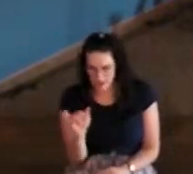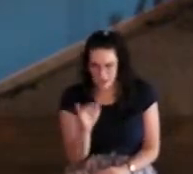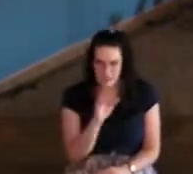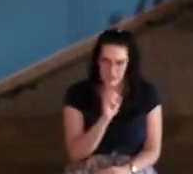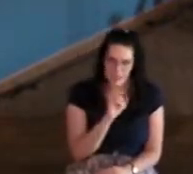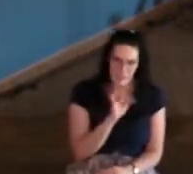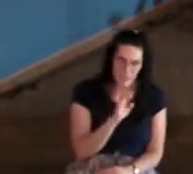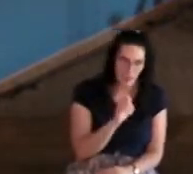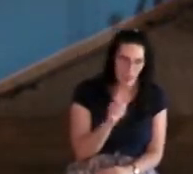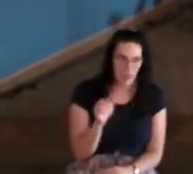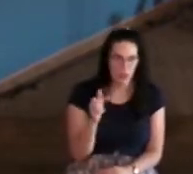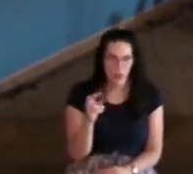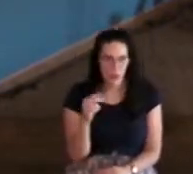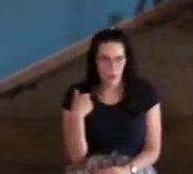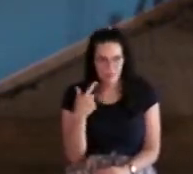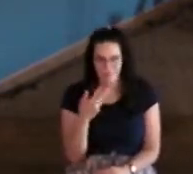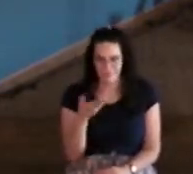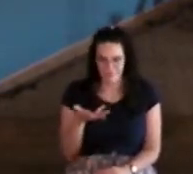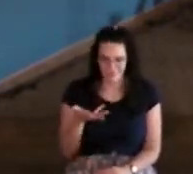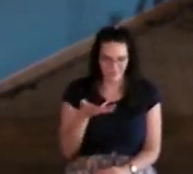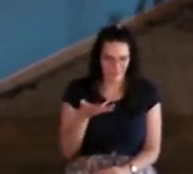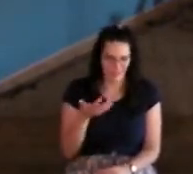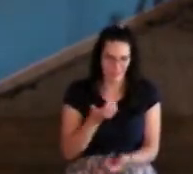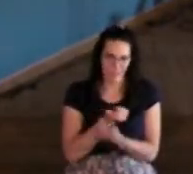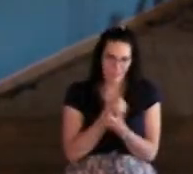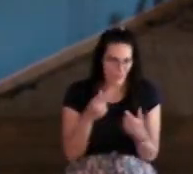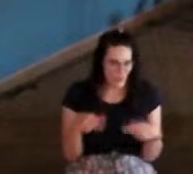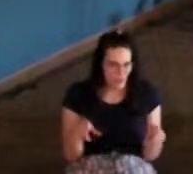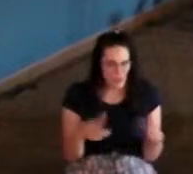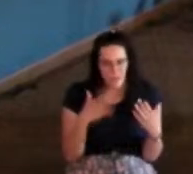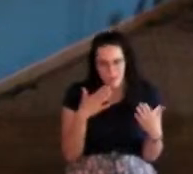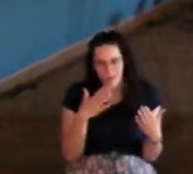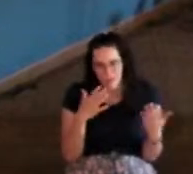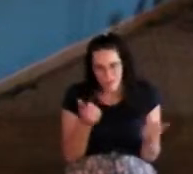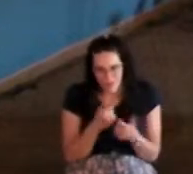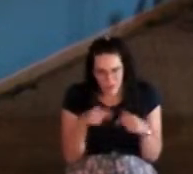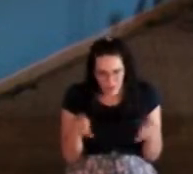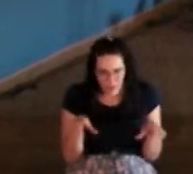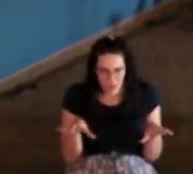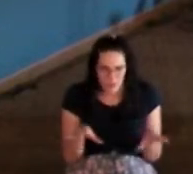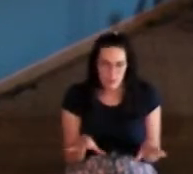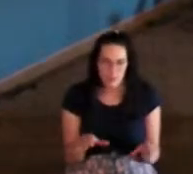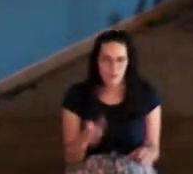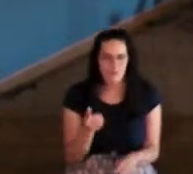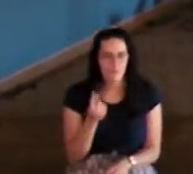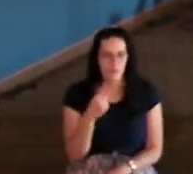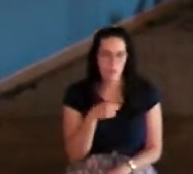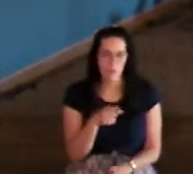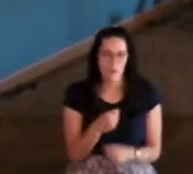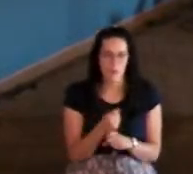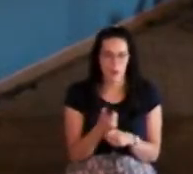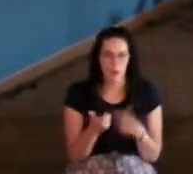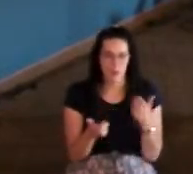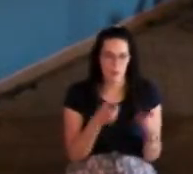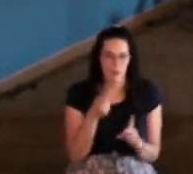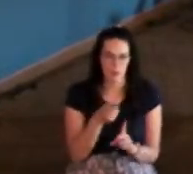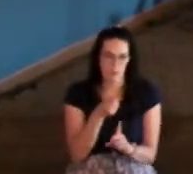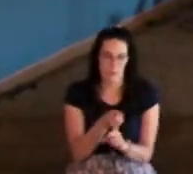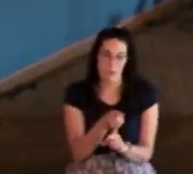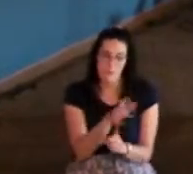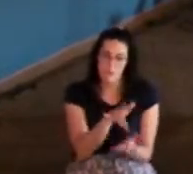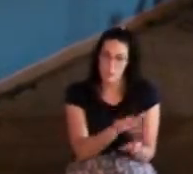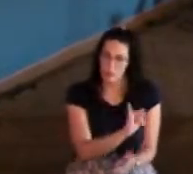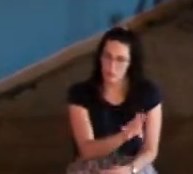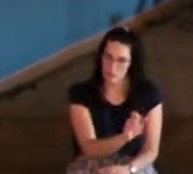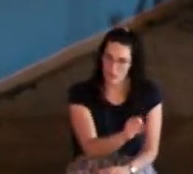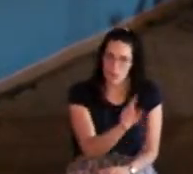Lauren. And we love you guys. We're so thankful for everything that you're doing. Please know that you're making a huge impact, not just in Central Illinois, but around the world